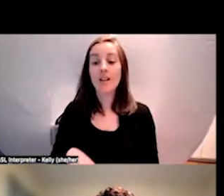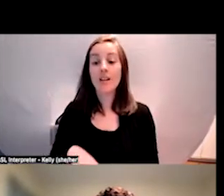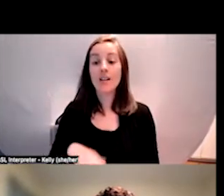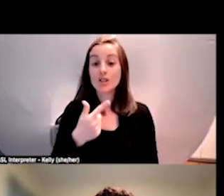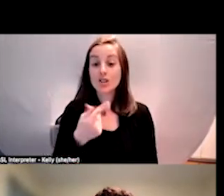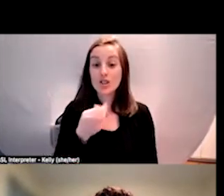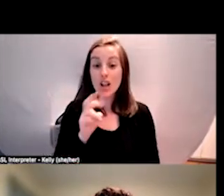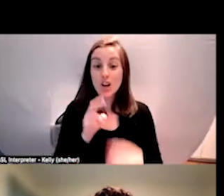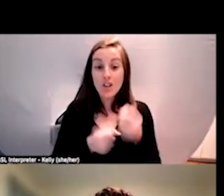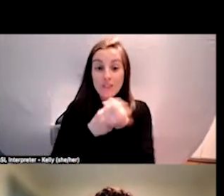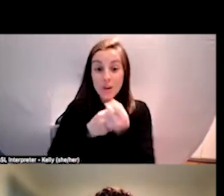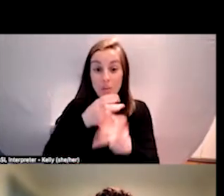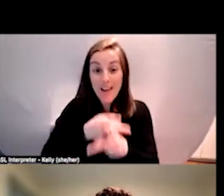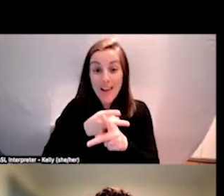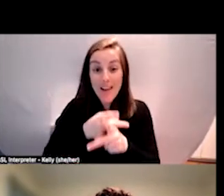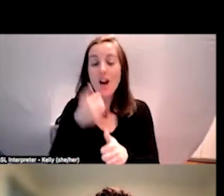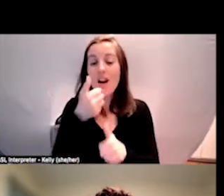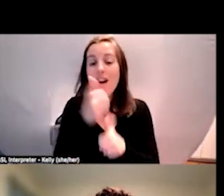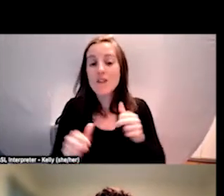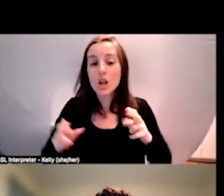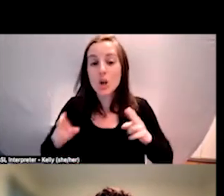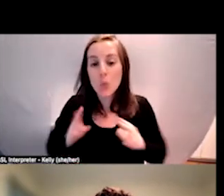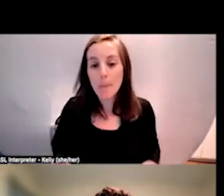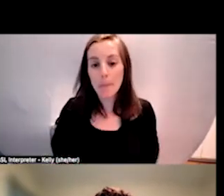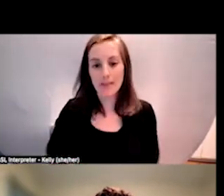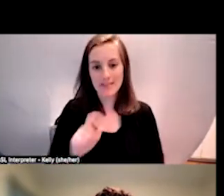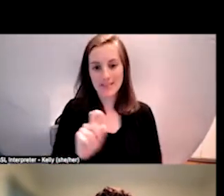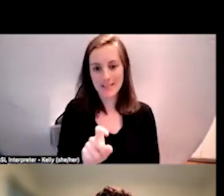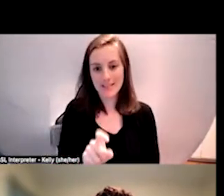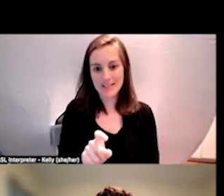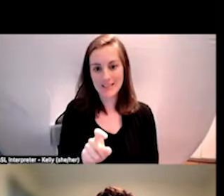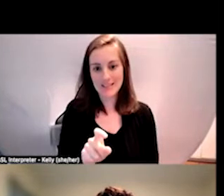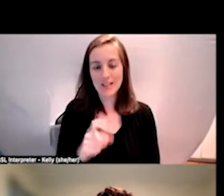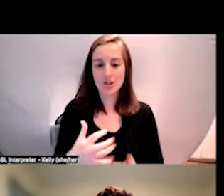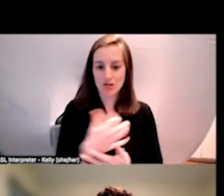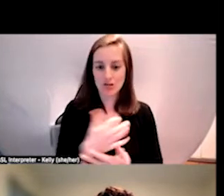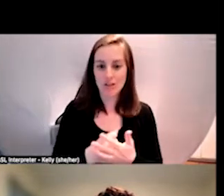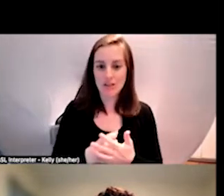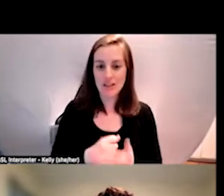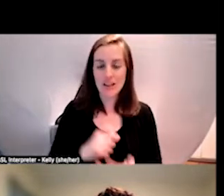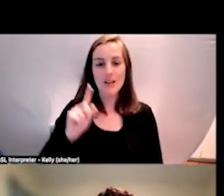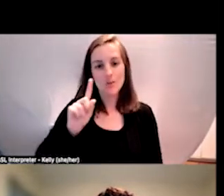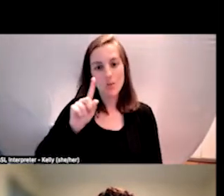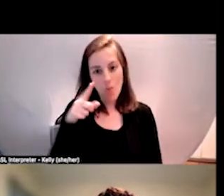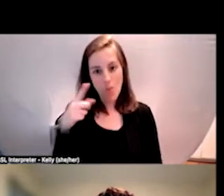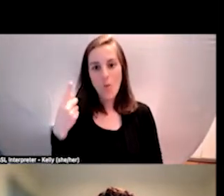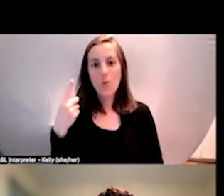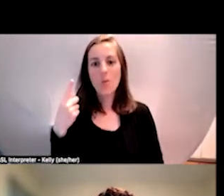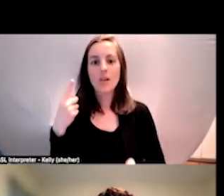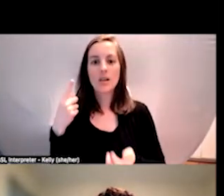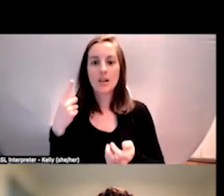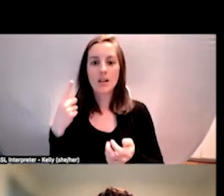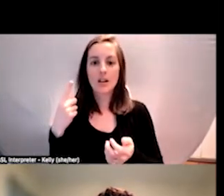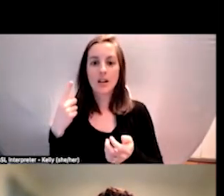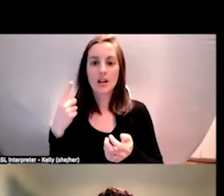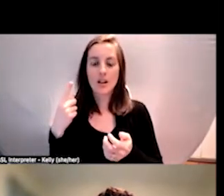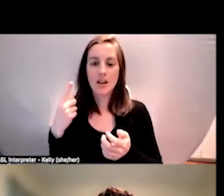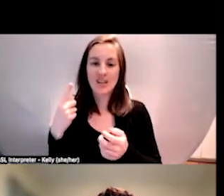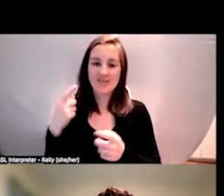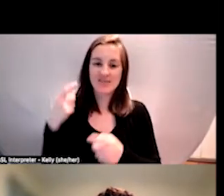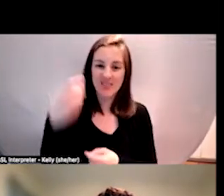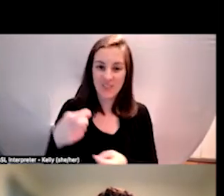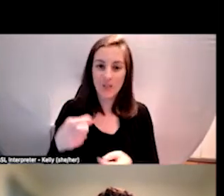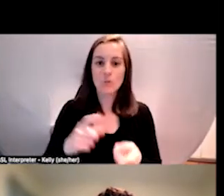needs and deserves, but it's only afforded to and enfranchised to primarily like sex and gender